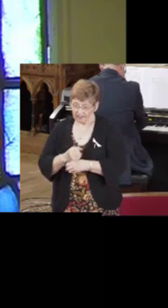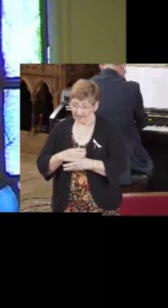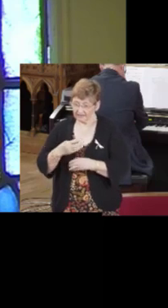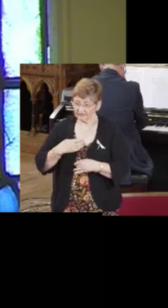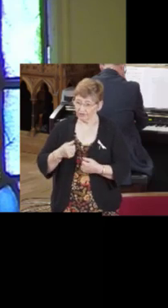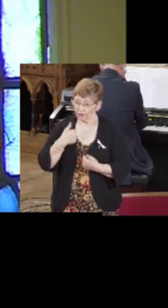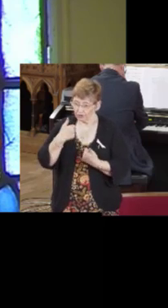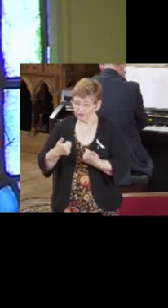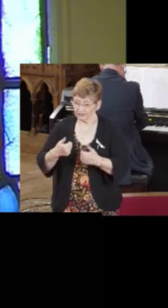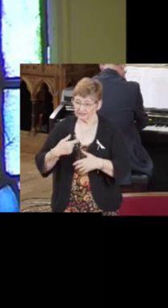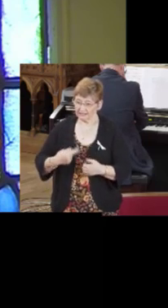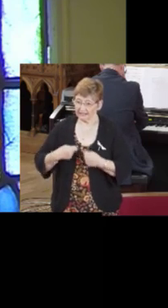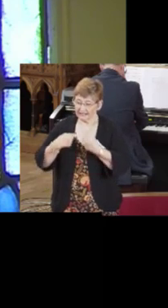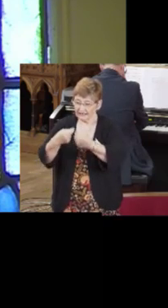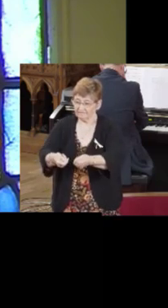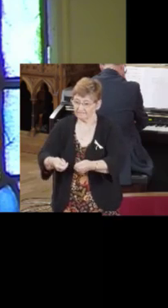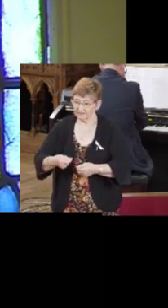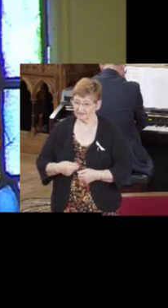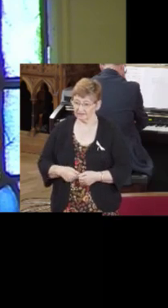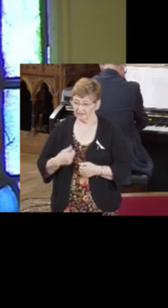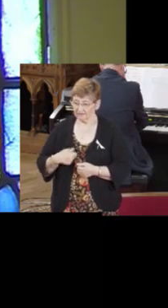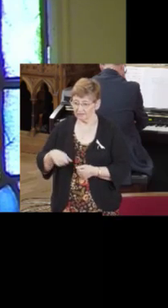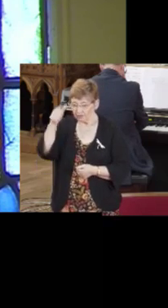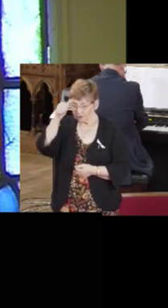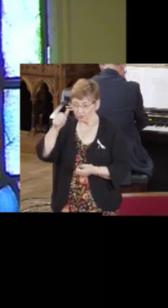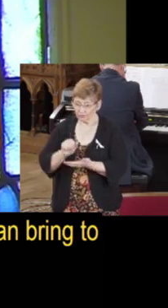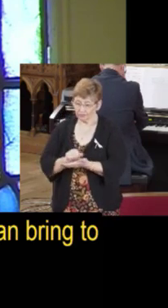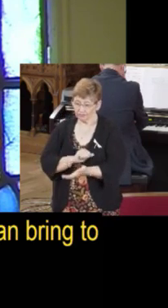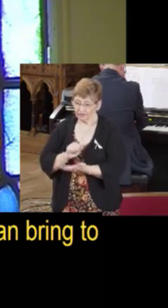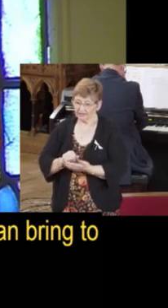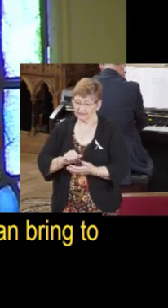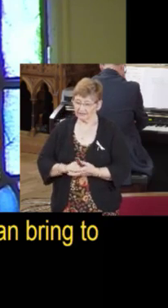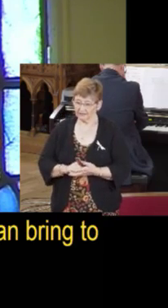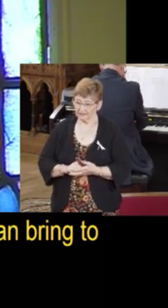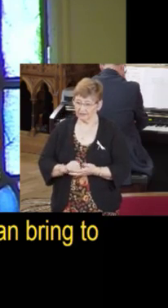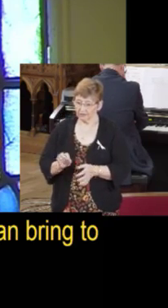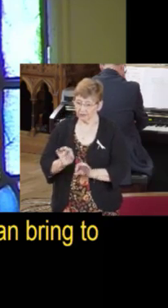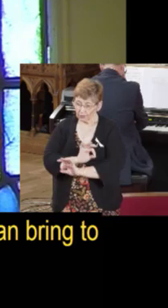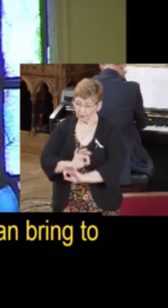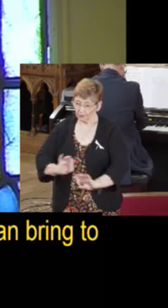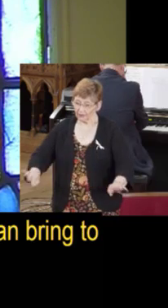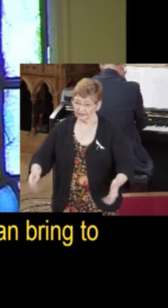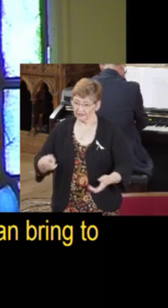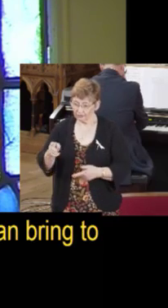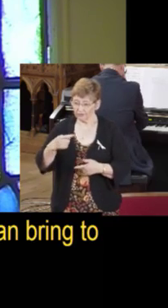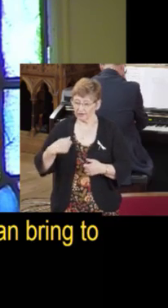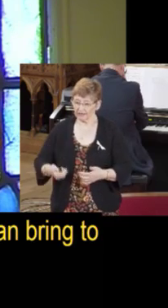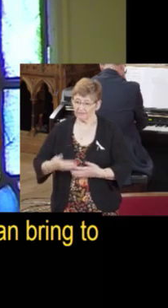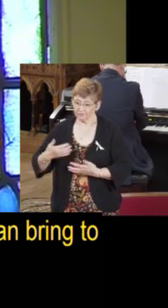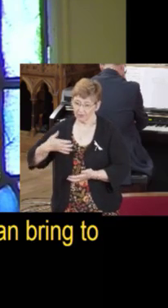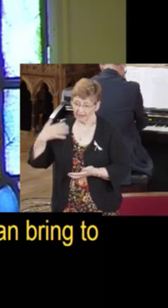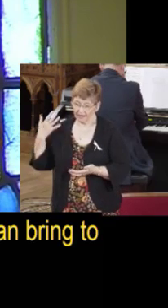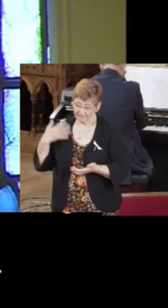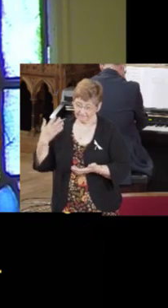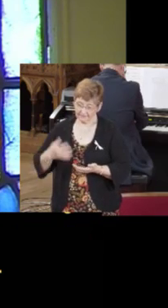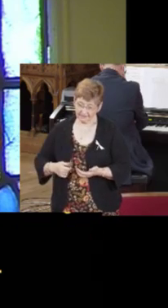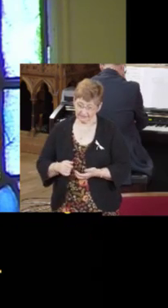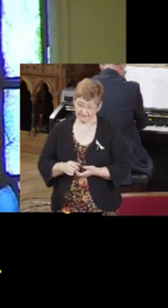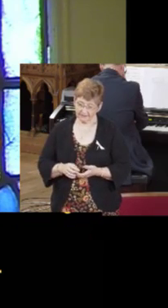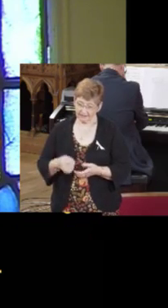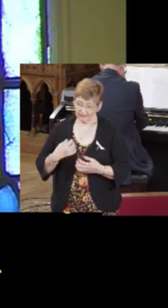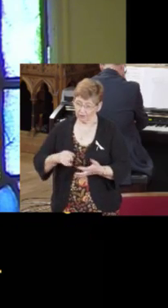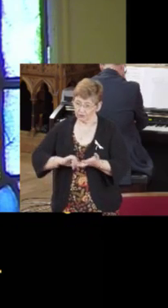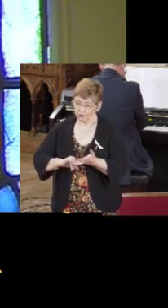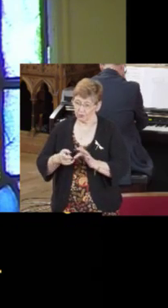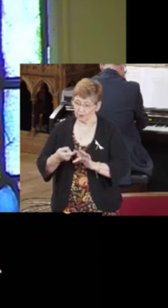peace, which passes understanding, the quiet confidence only you can bring to a life, and the refreshing of their